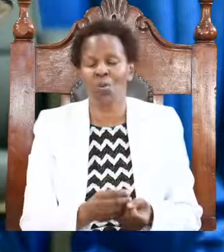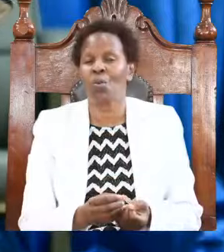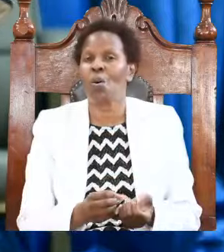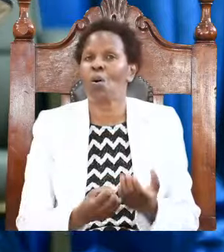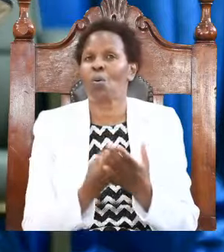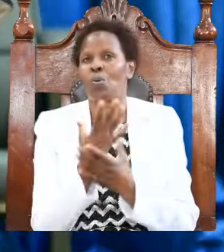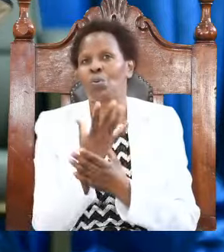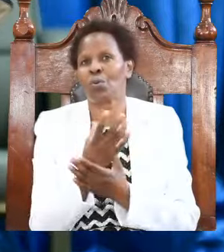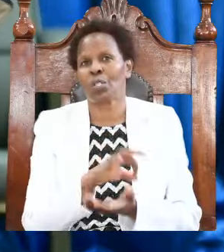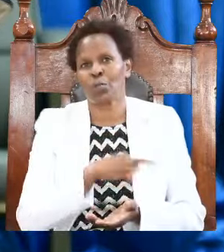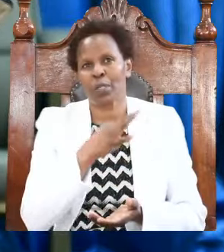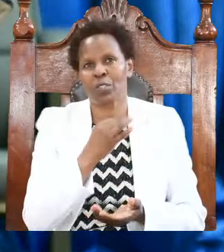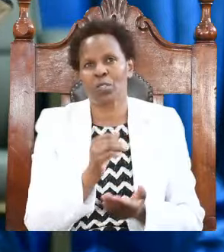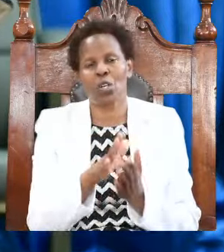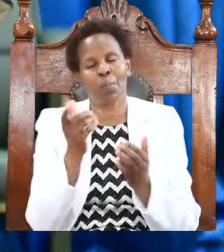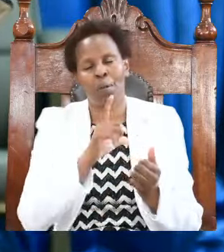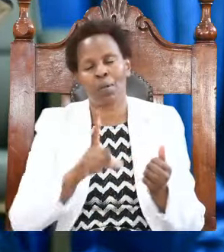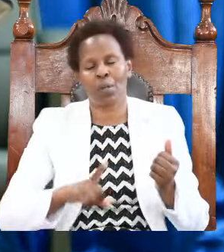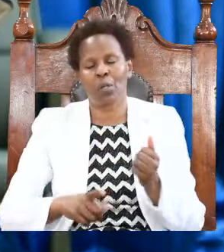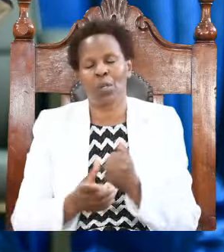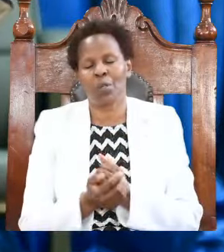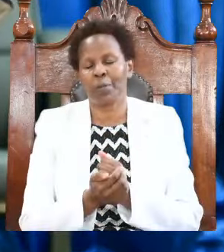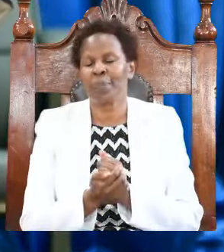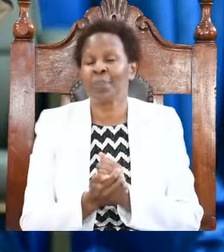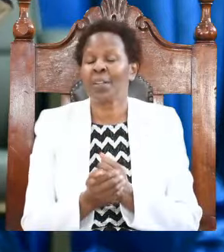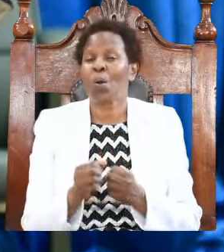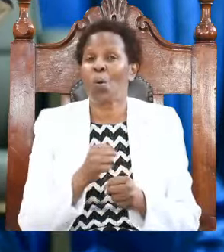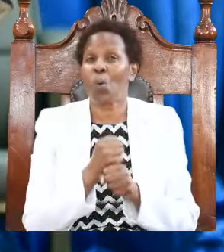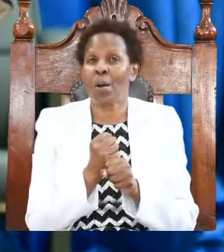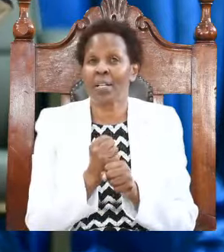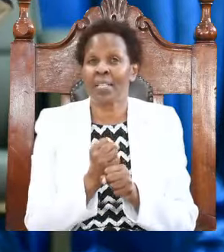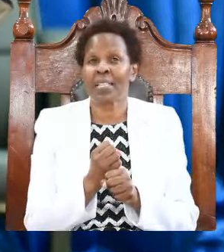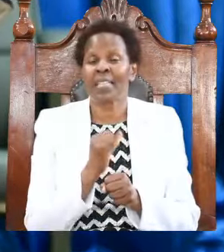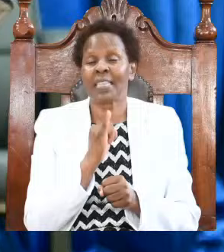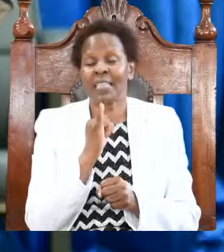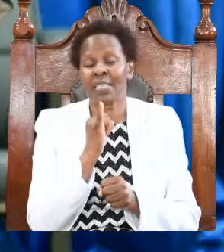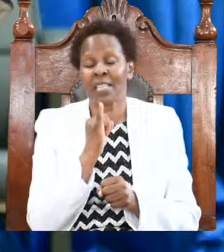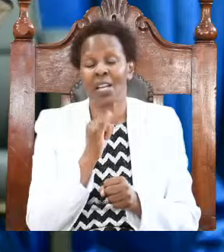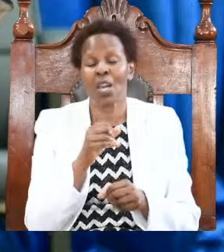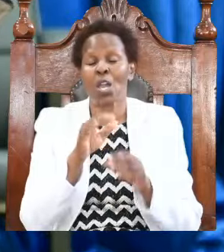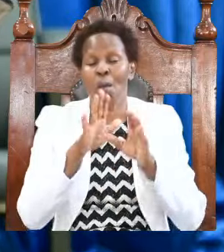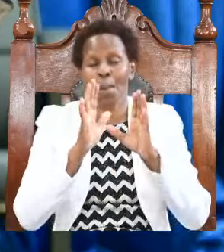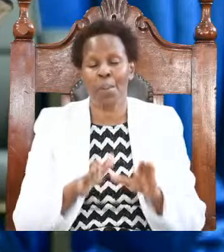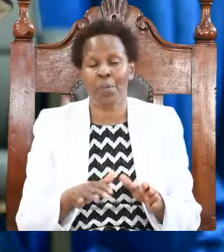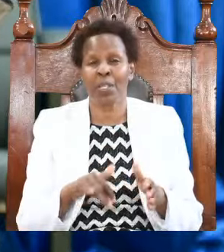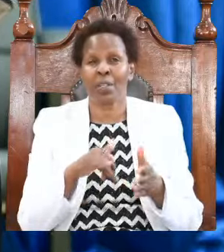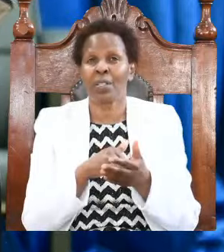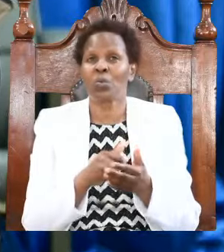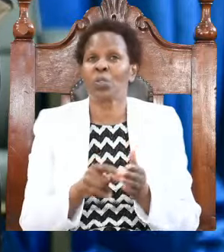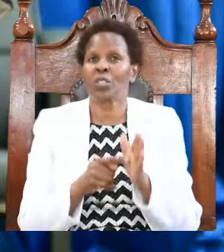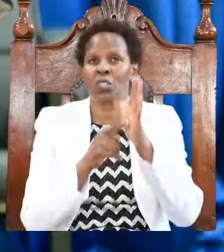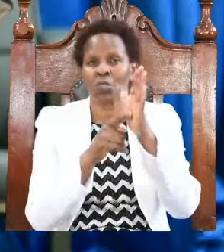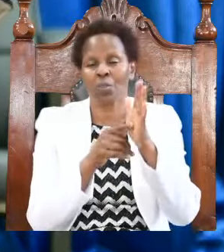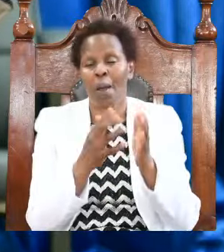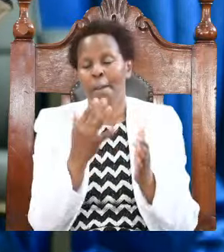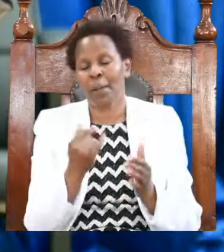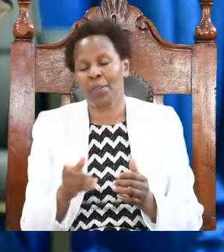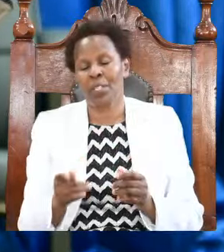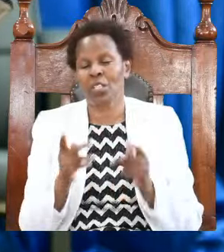spiritually. Praise be to God. Investment is important. And that is what is demonstrated by these people.